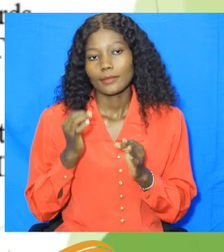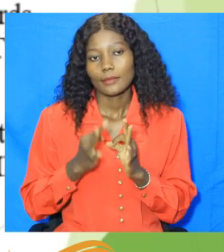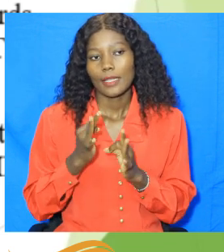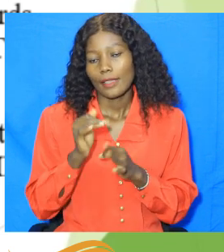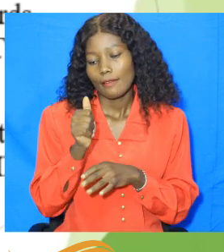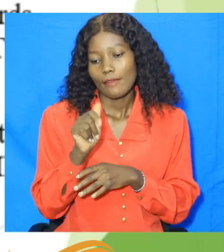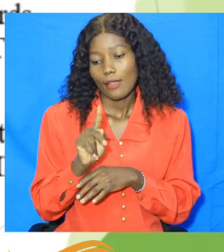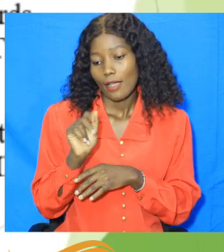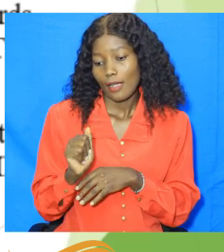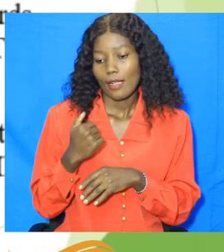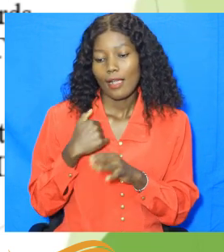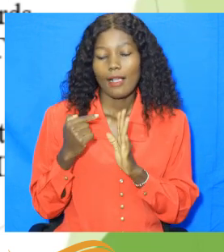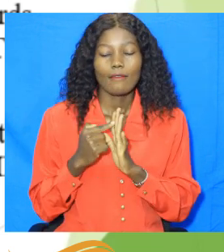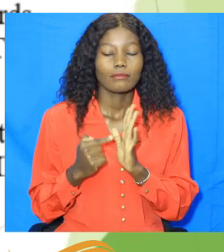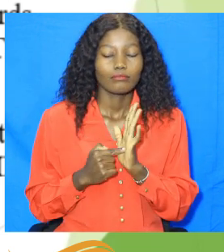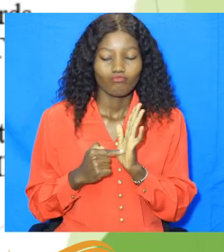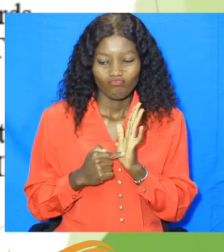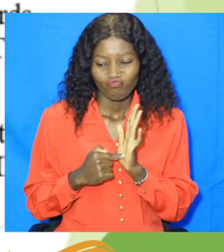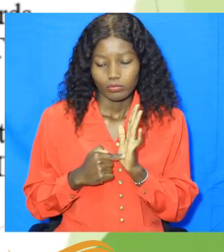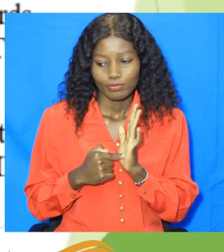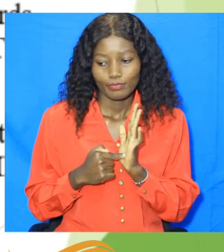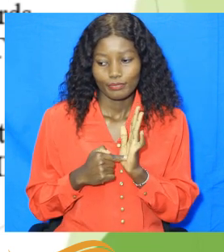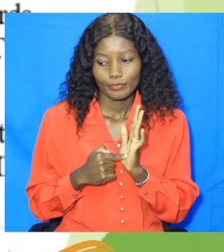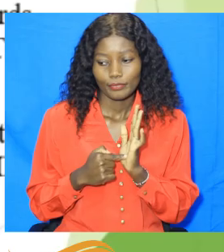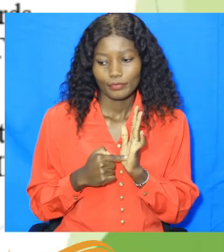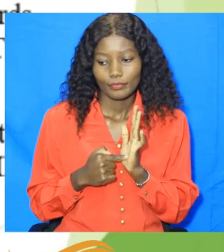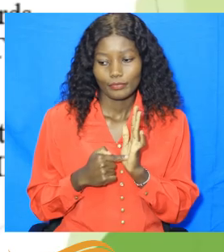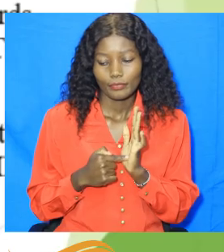who has the point, assuming it's